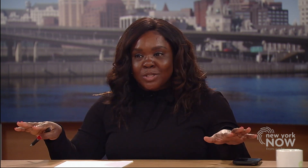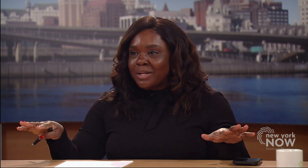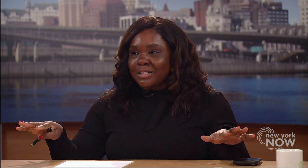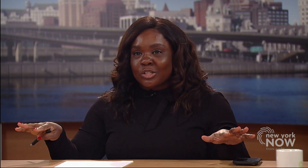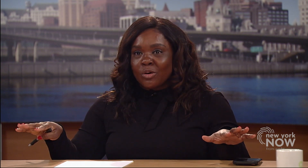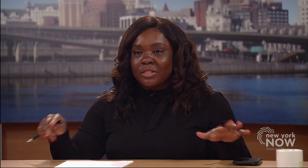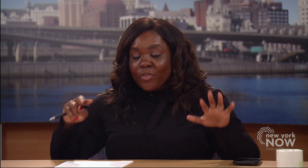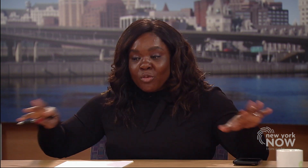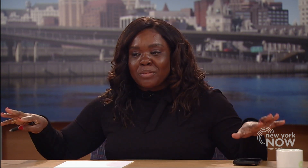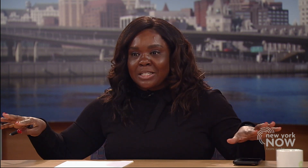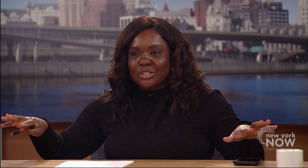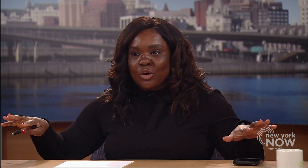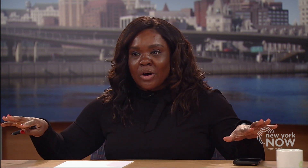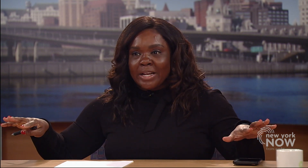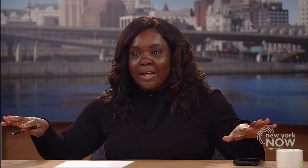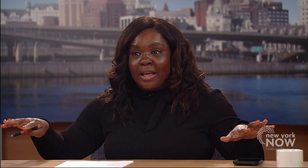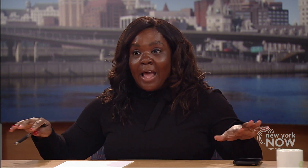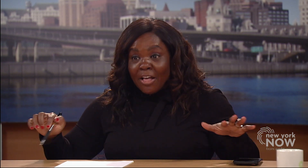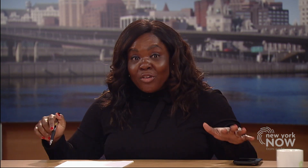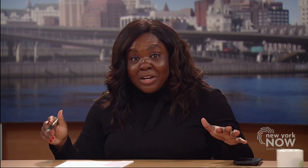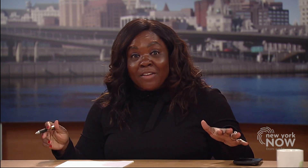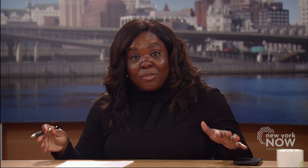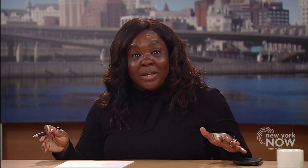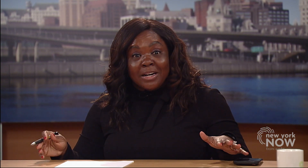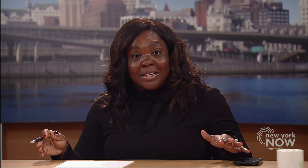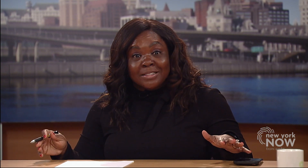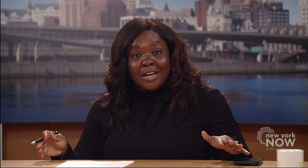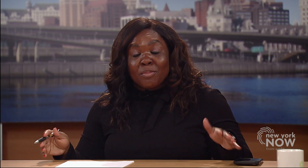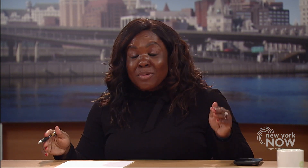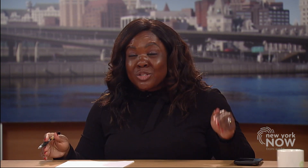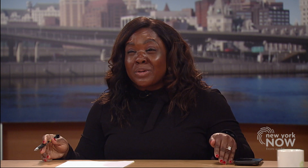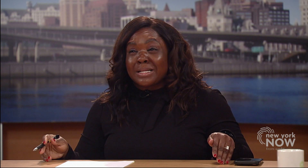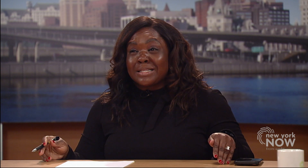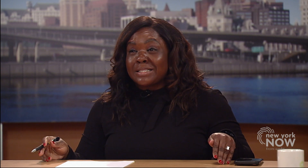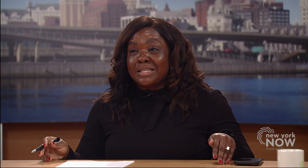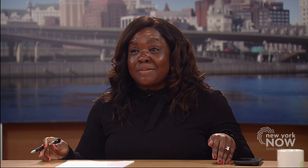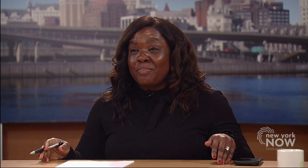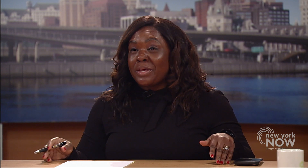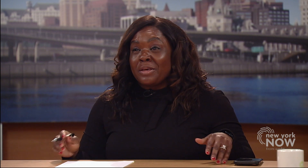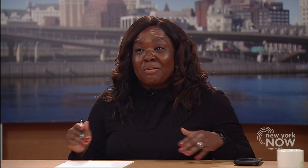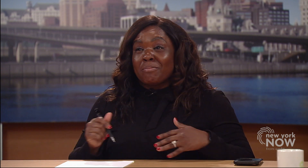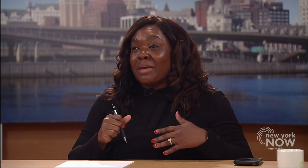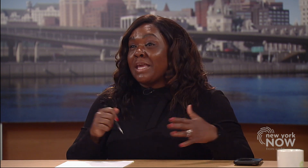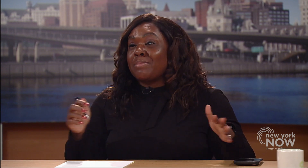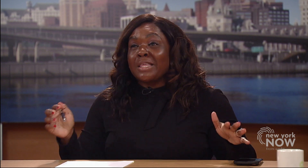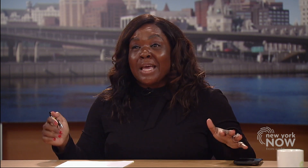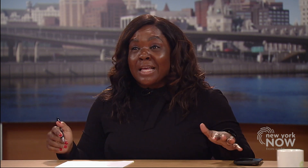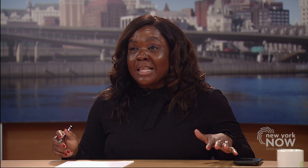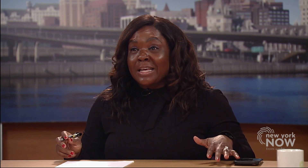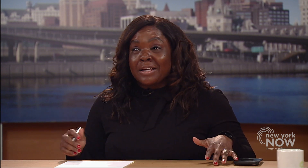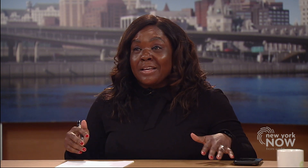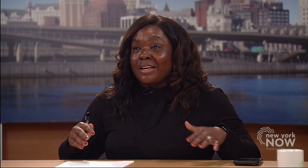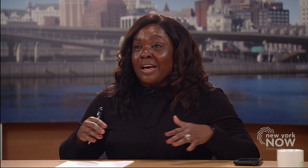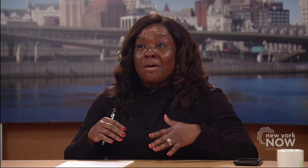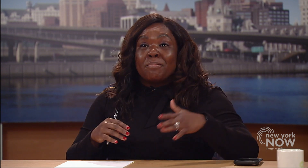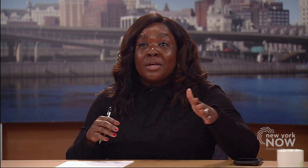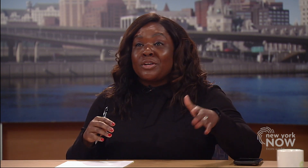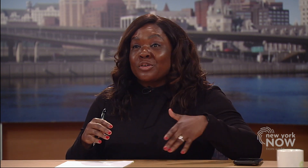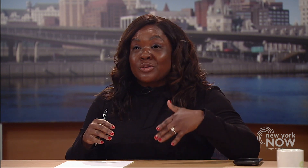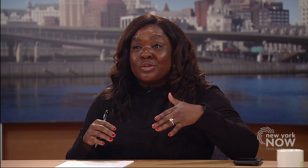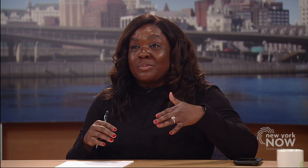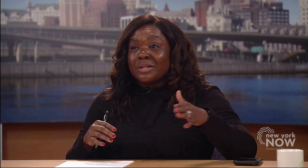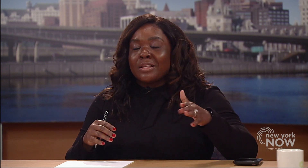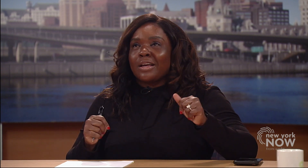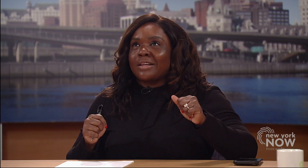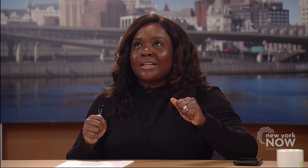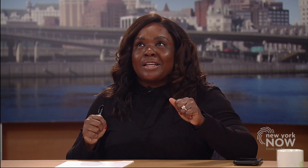The federal spending's gone. The federal money is gone. And they're going to have to make cuts. I remember in 2019, maybe they had like a million